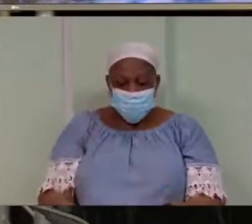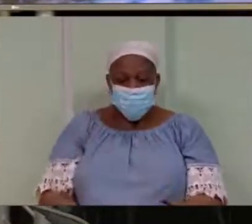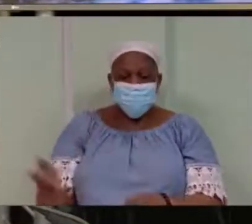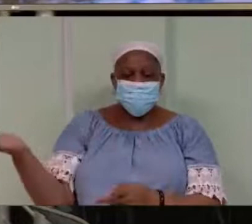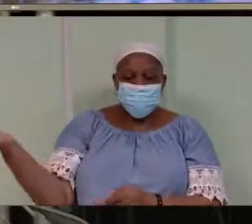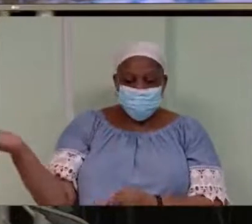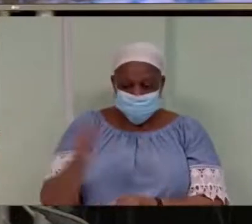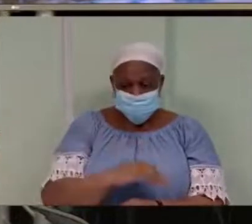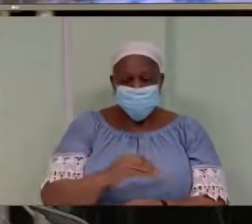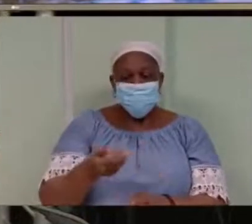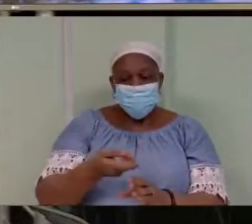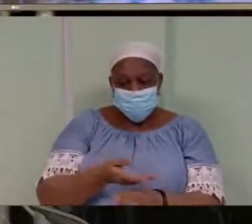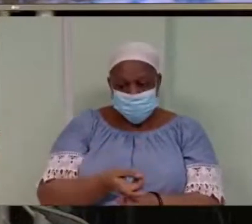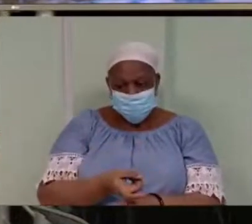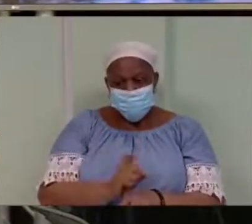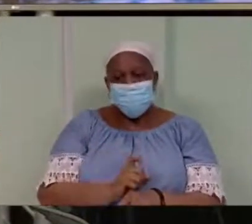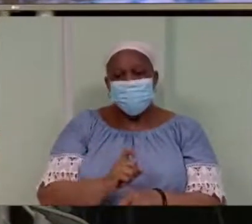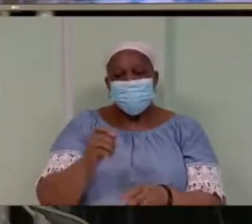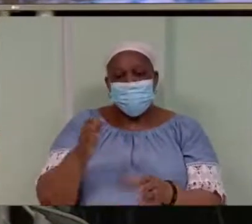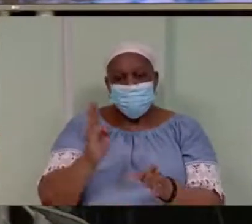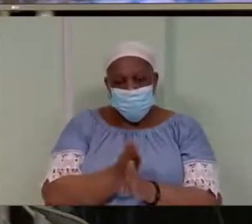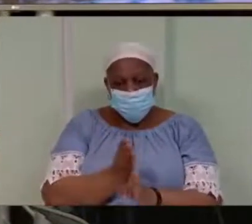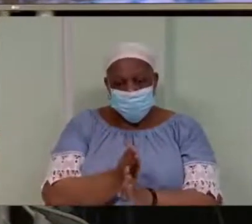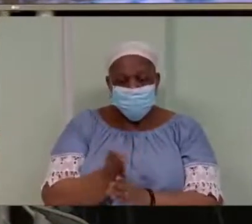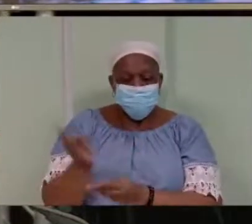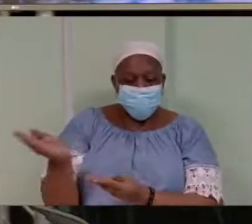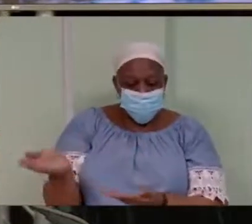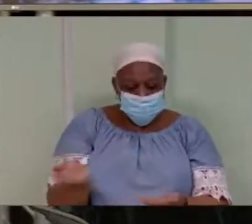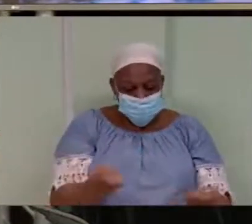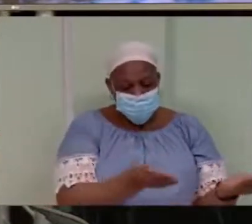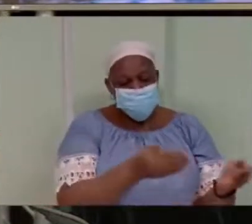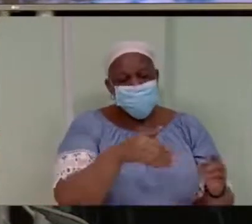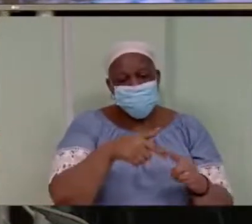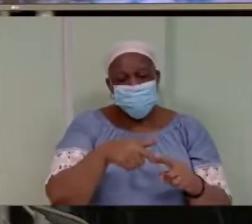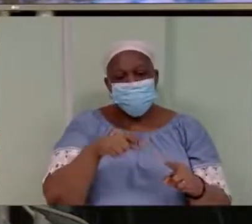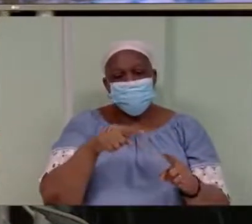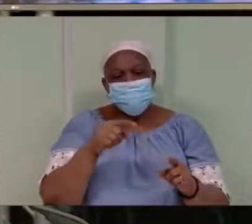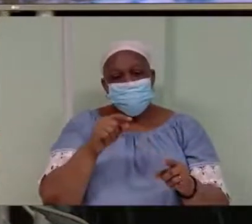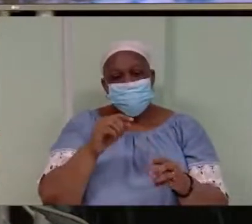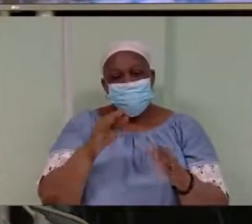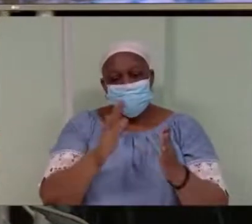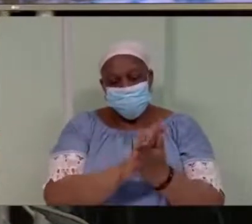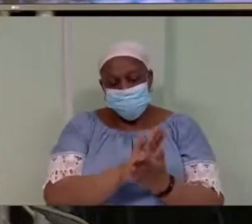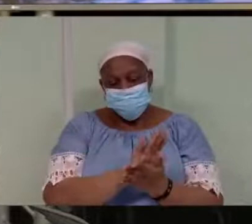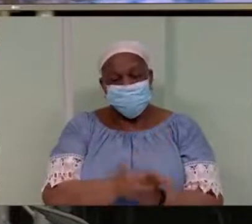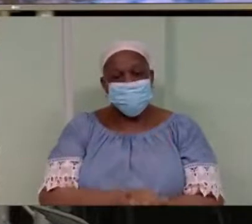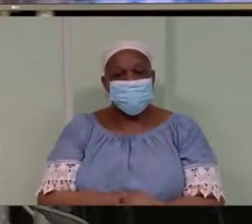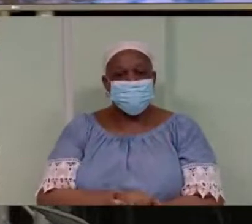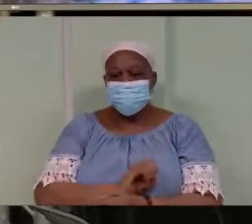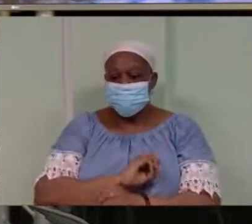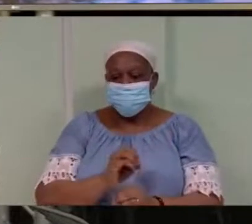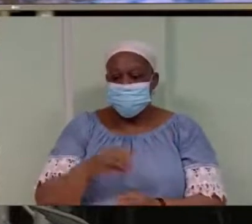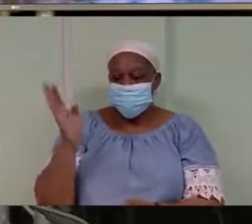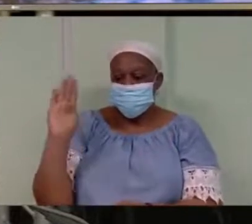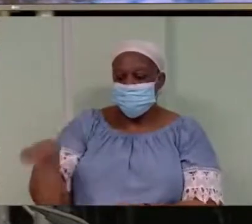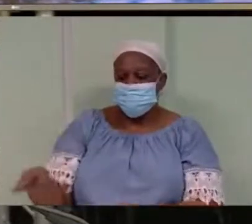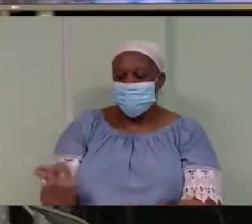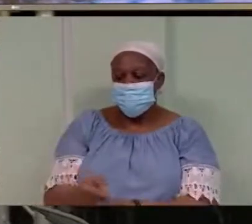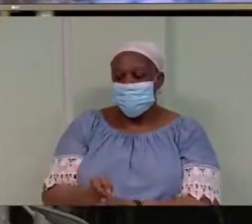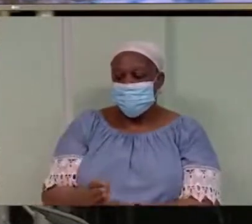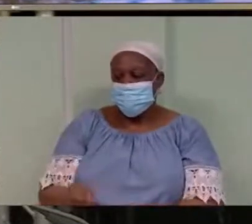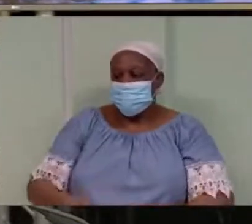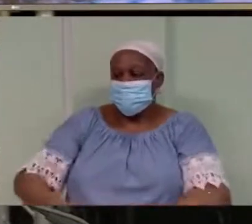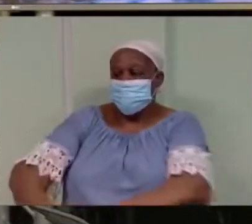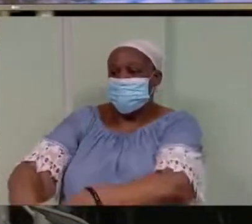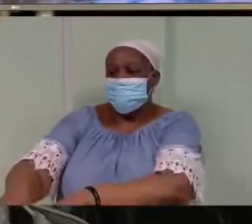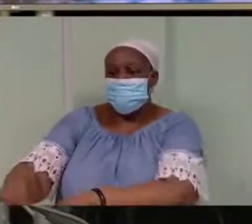must be accompanied by a responsible adult to the center seven any